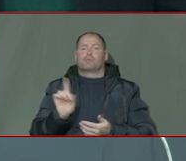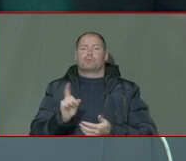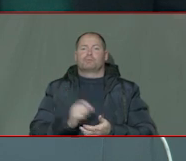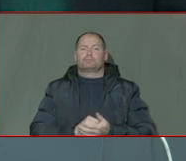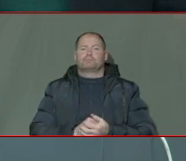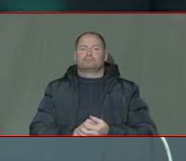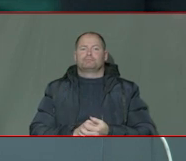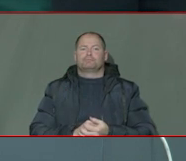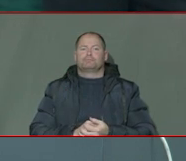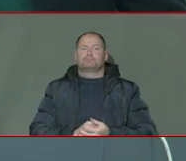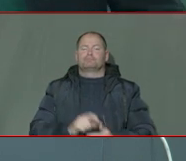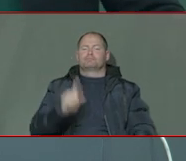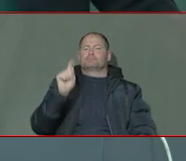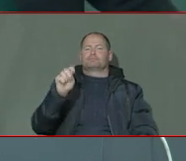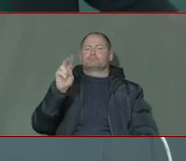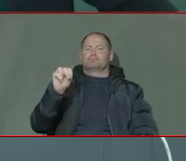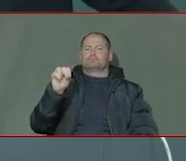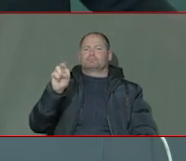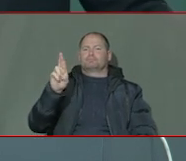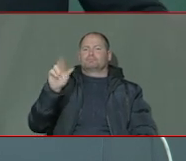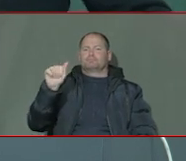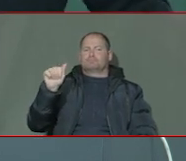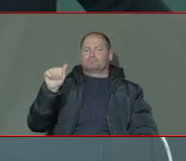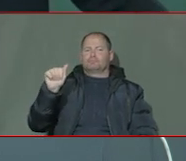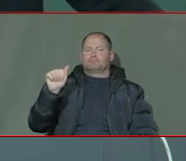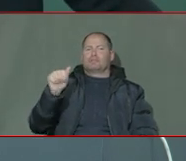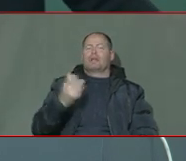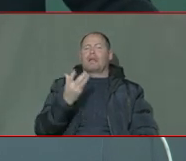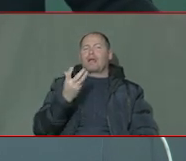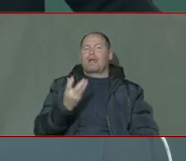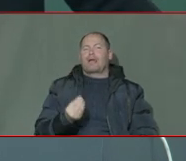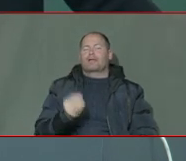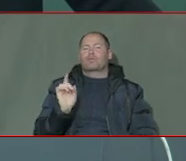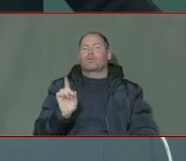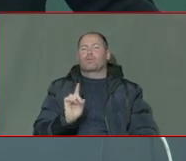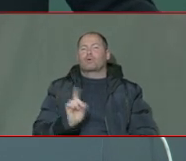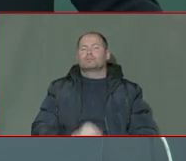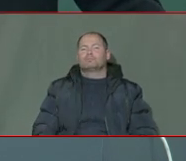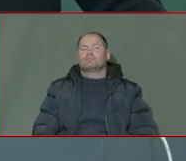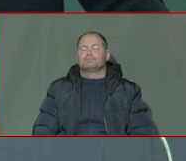Each tRNA, it carries what? Oh.